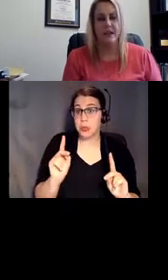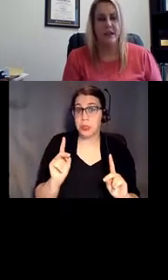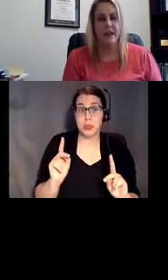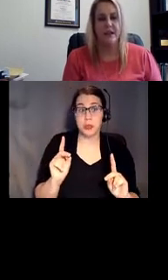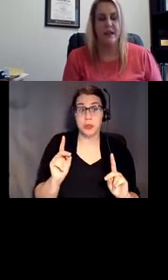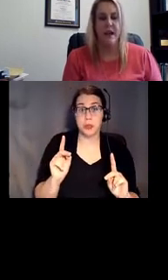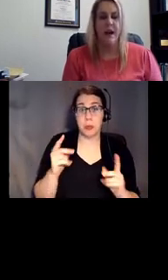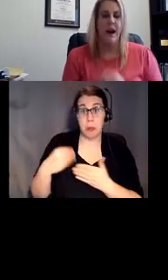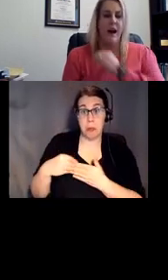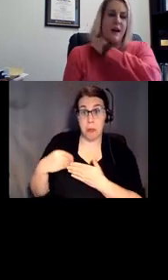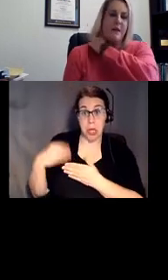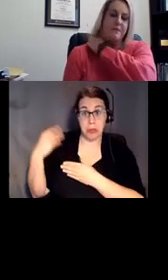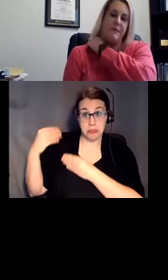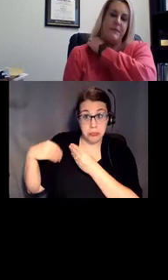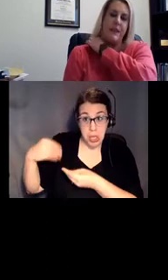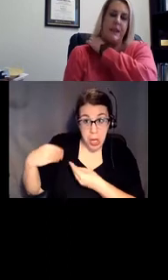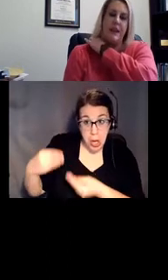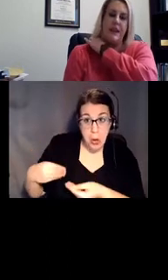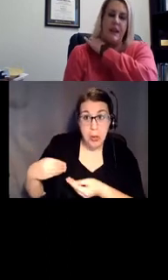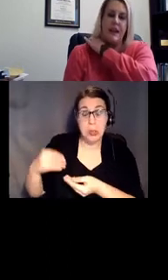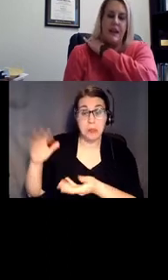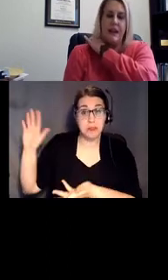inheriting assets